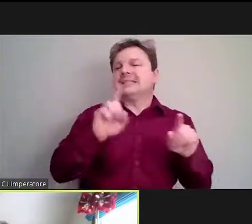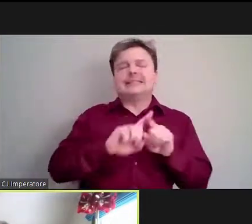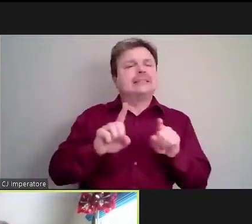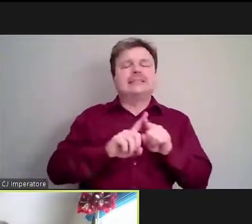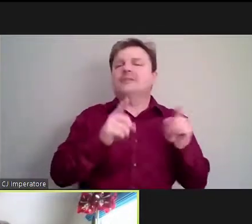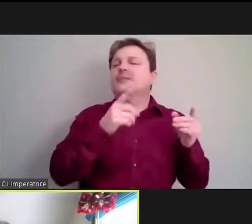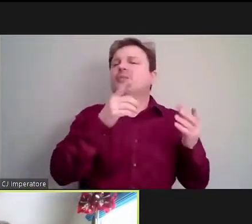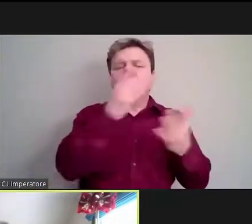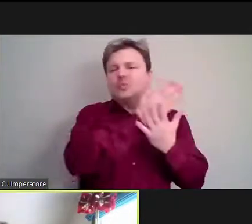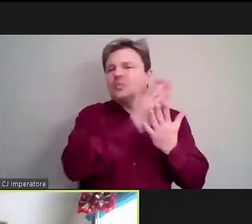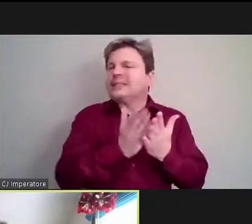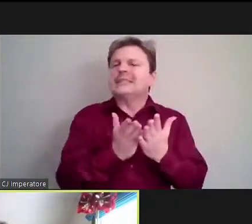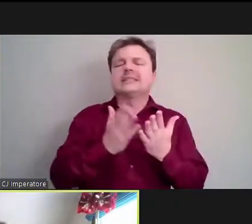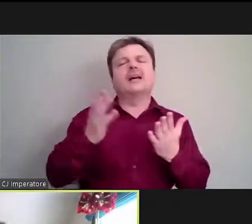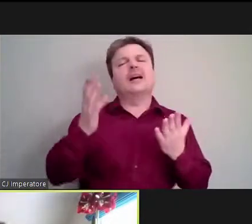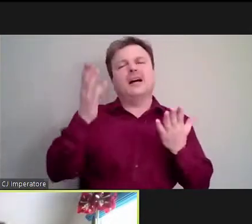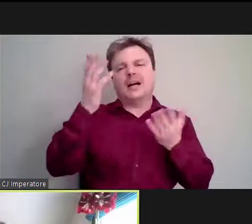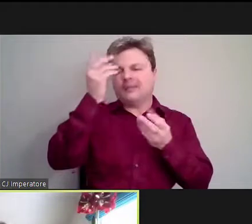for trainings,